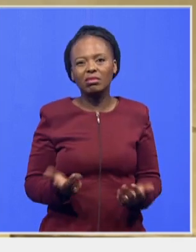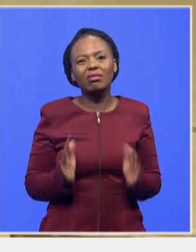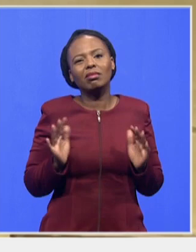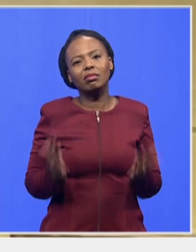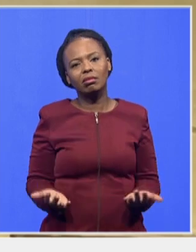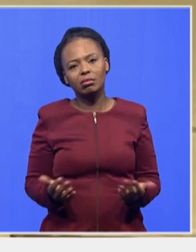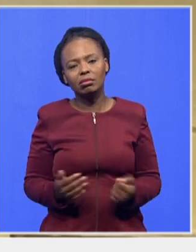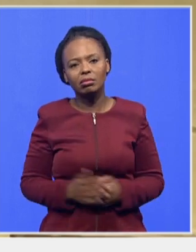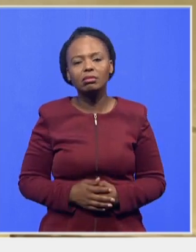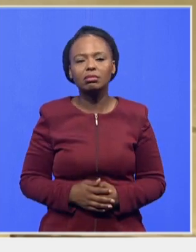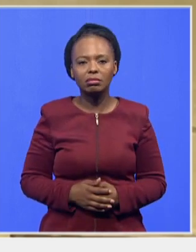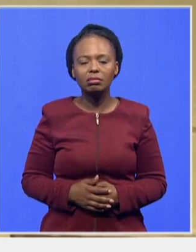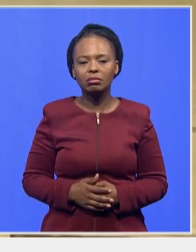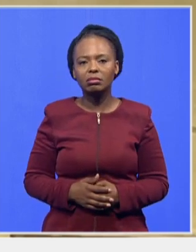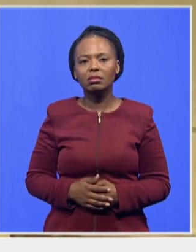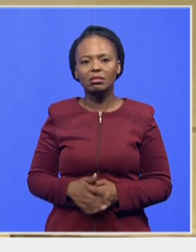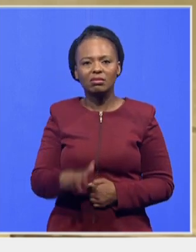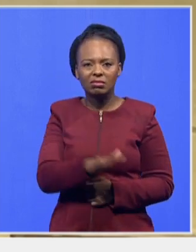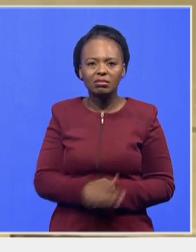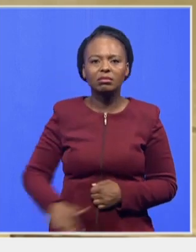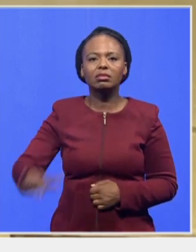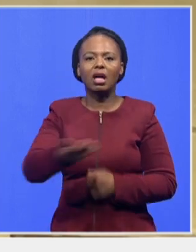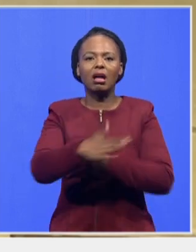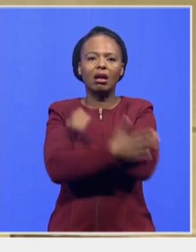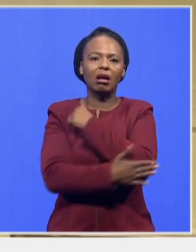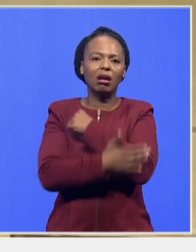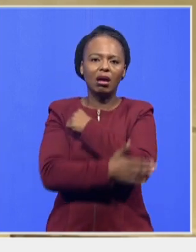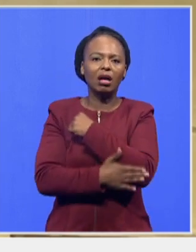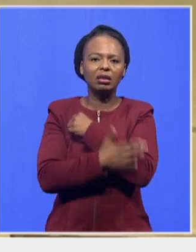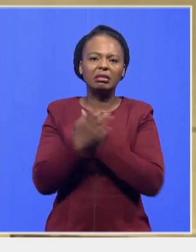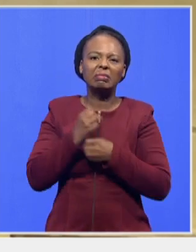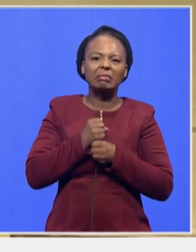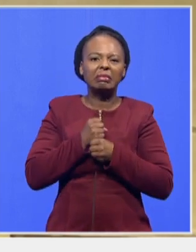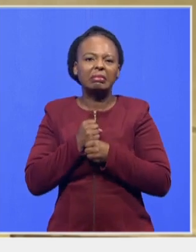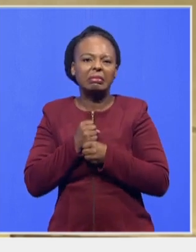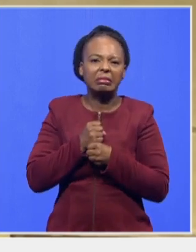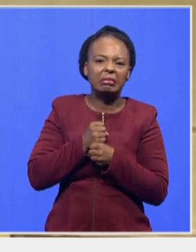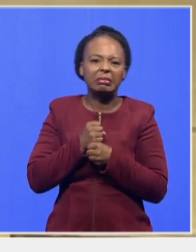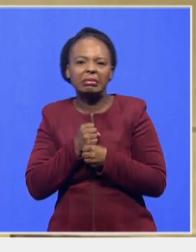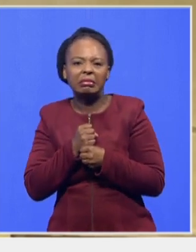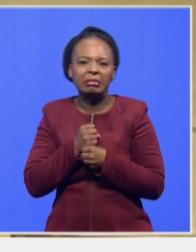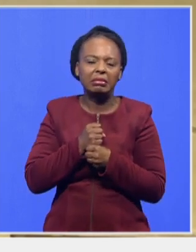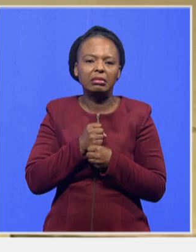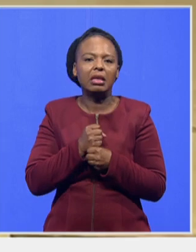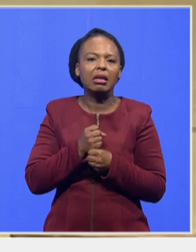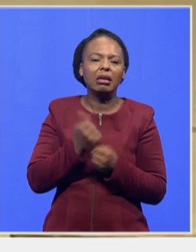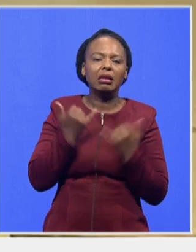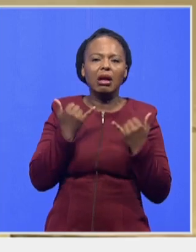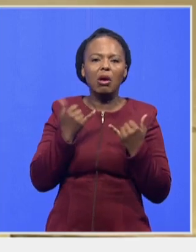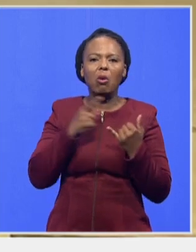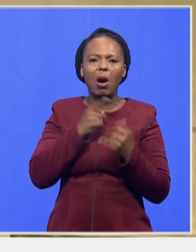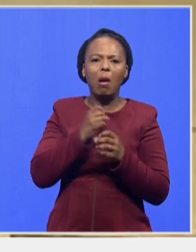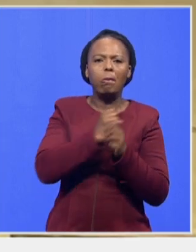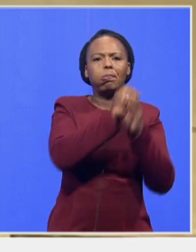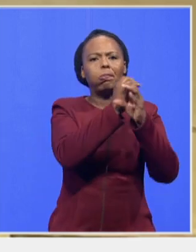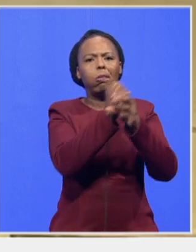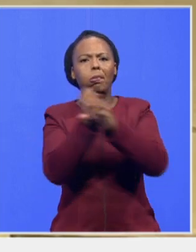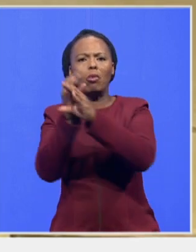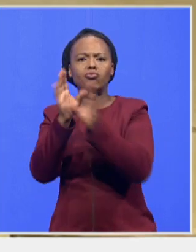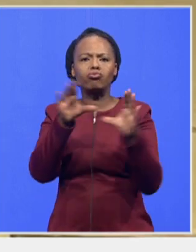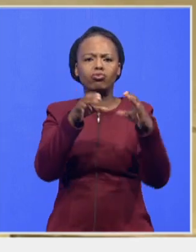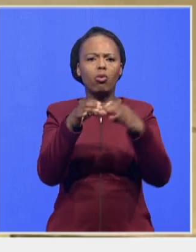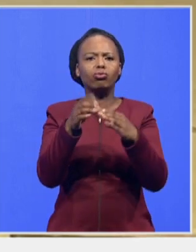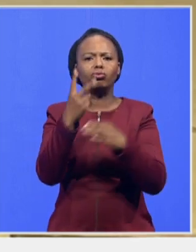The streets of the capital and the whole country is trapped right now in a gunfire between the two generals. So even